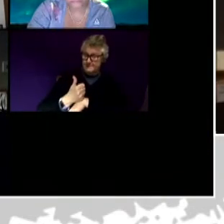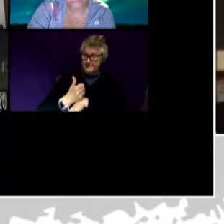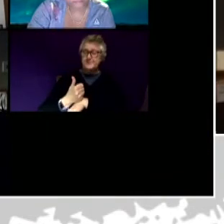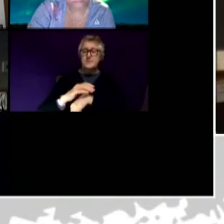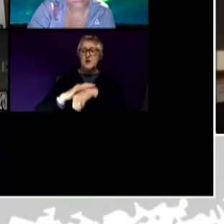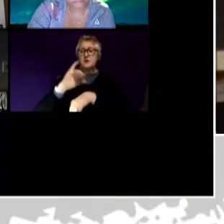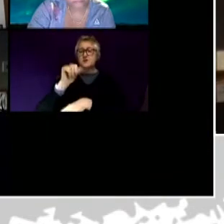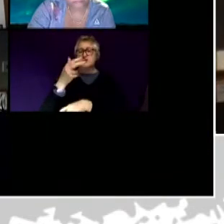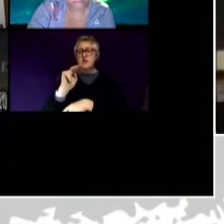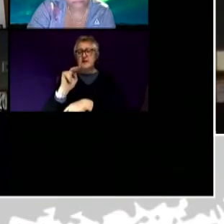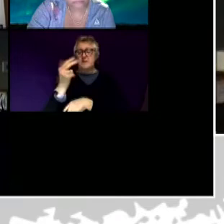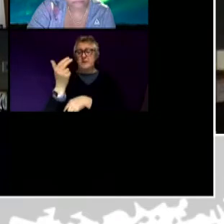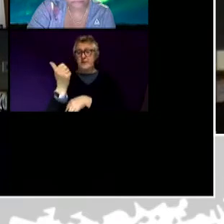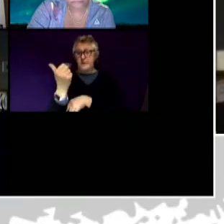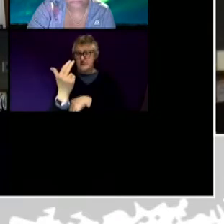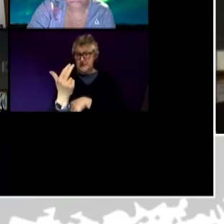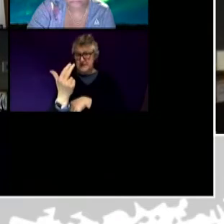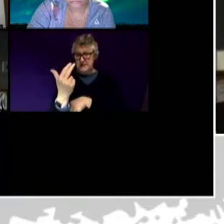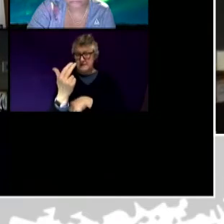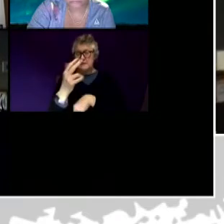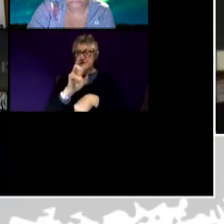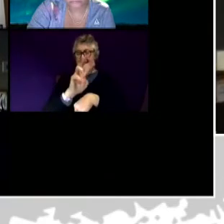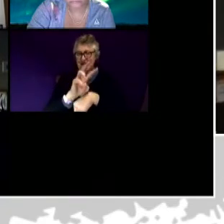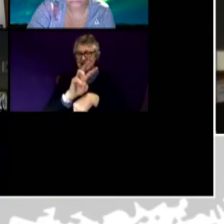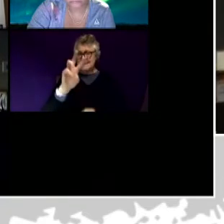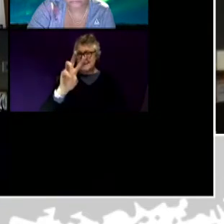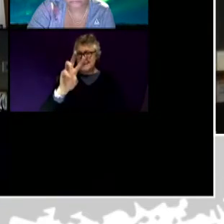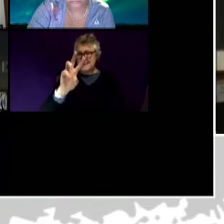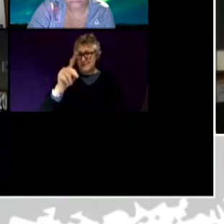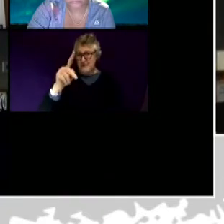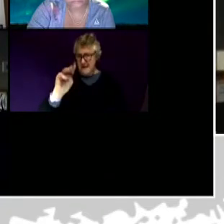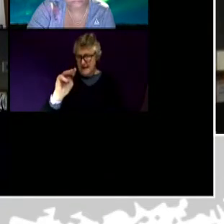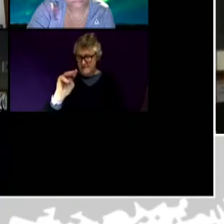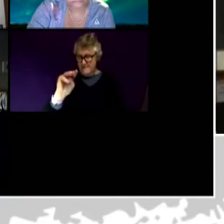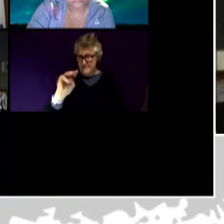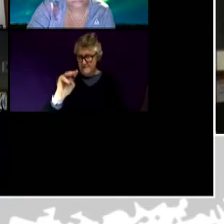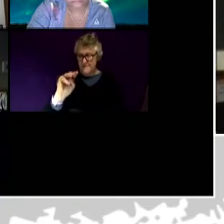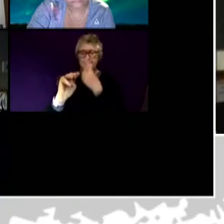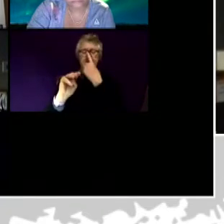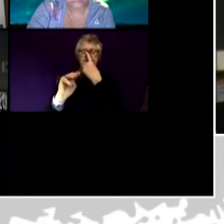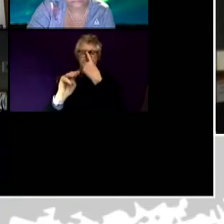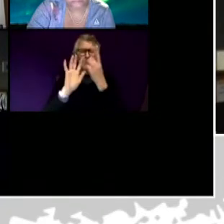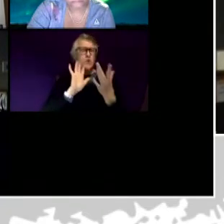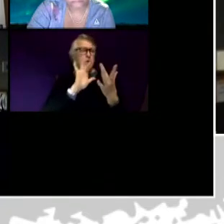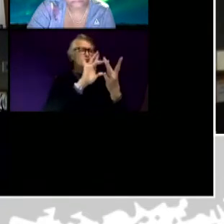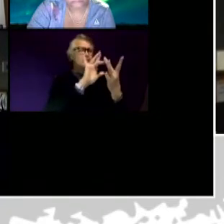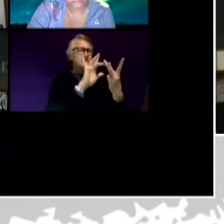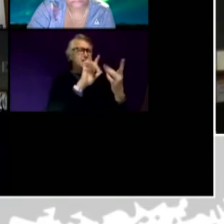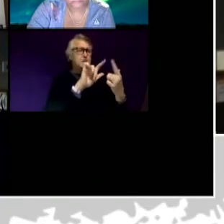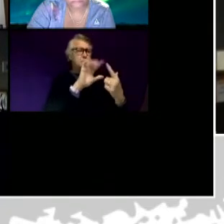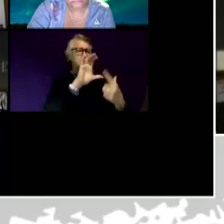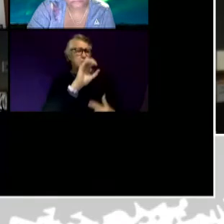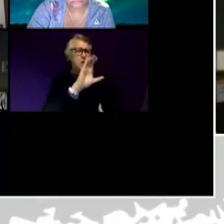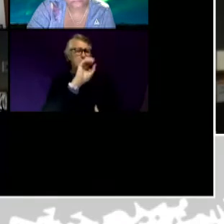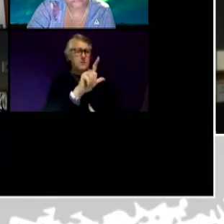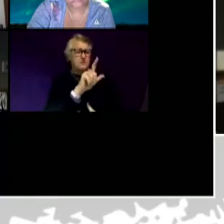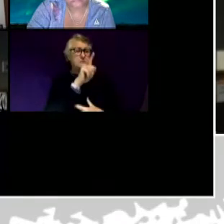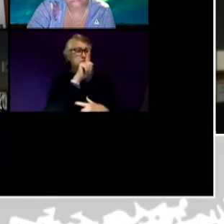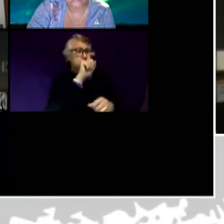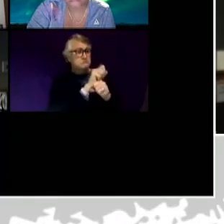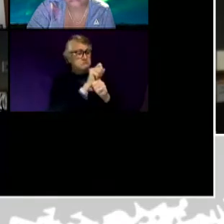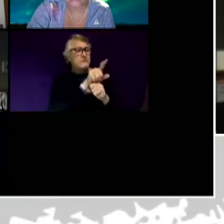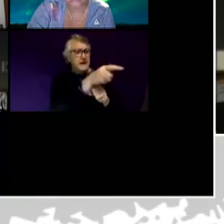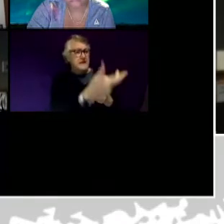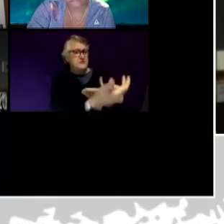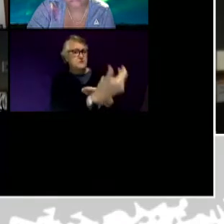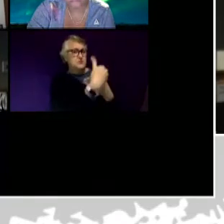January 13th at 6 p.m. We are going to reach out to the COCL to make sure that they can be there, but that